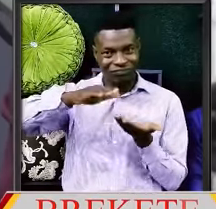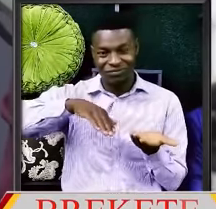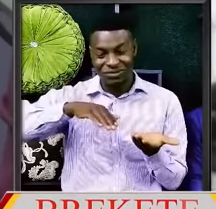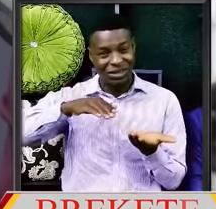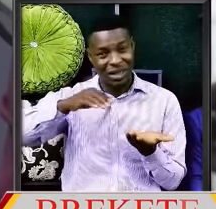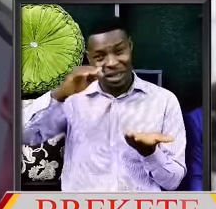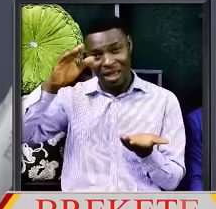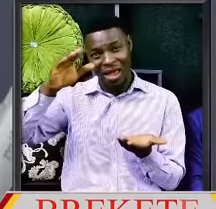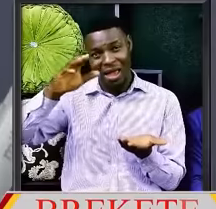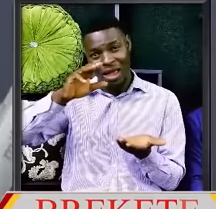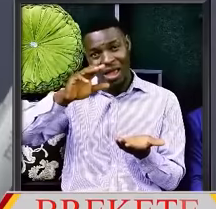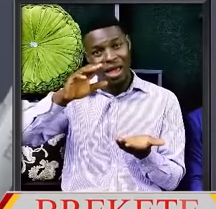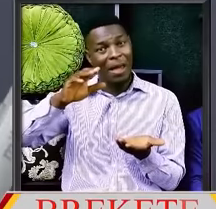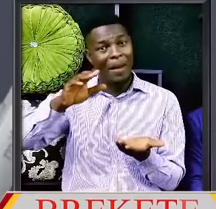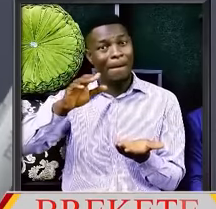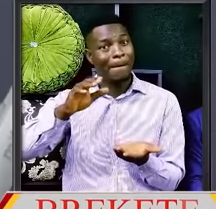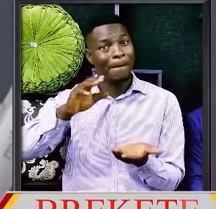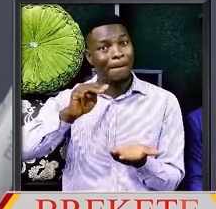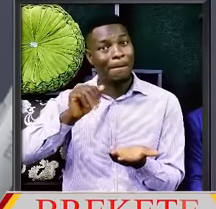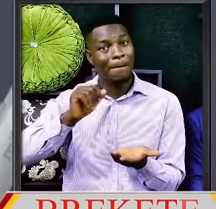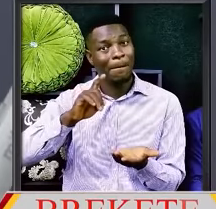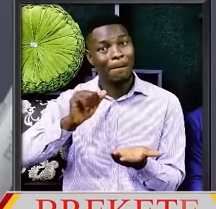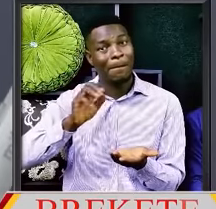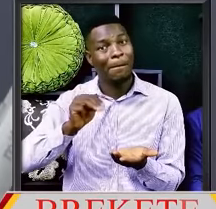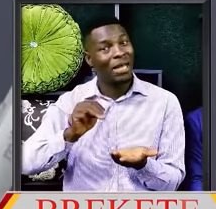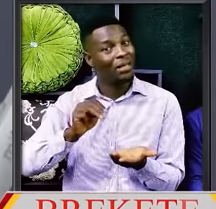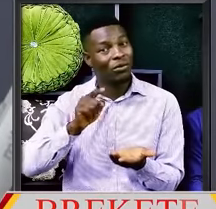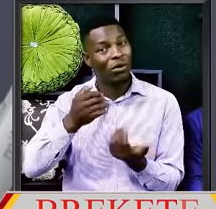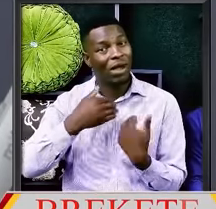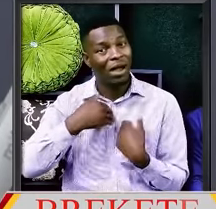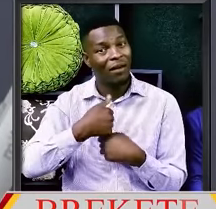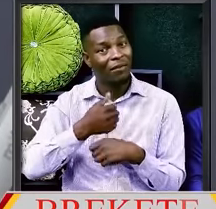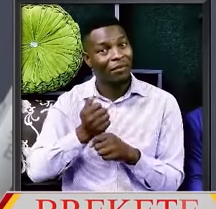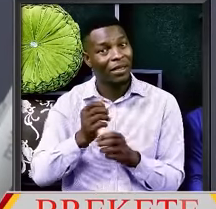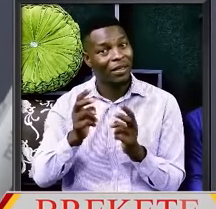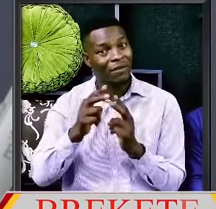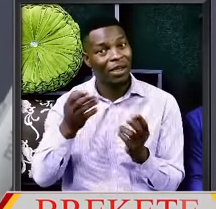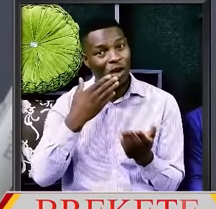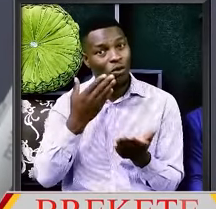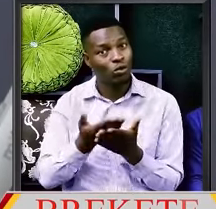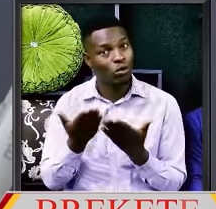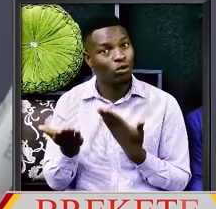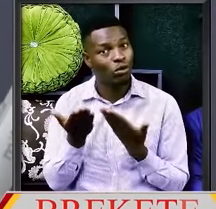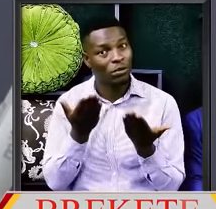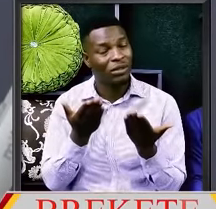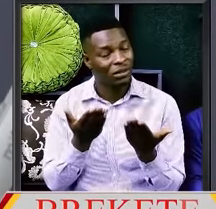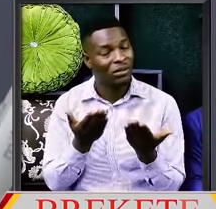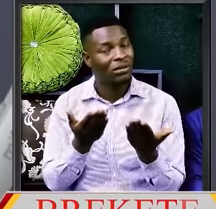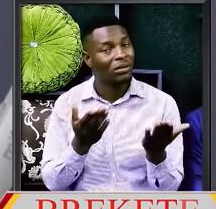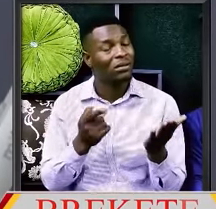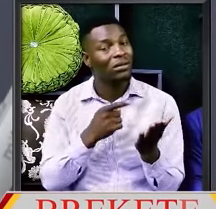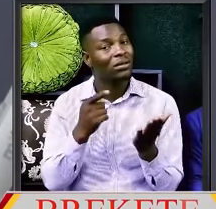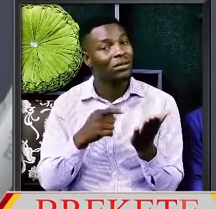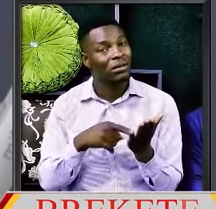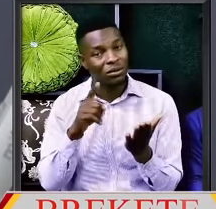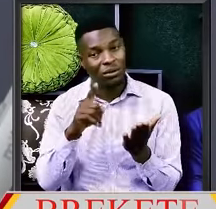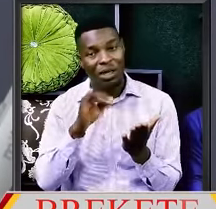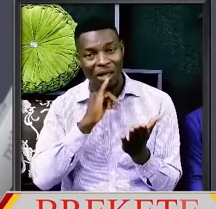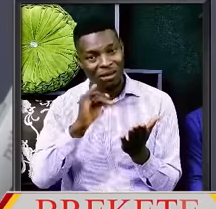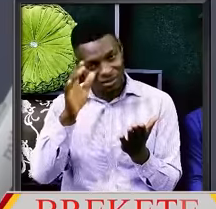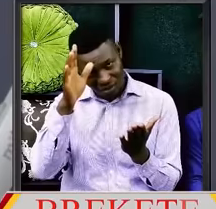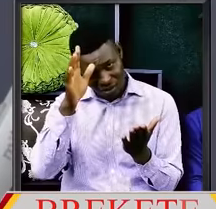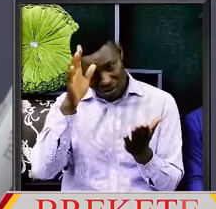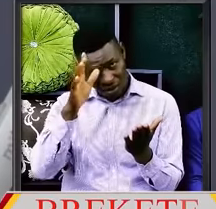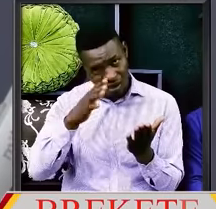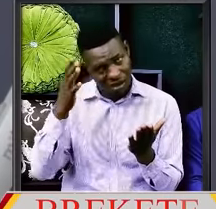Madam, you have ordinary made, president. You have made I, very good. I understand what you are saying. Yes, ma'am. This one, I understand what you are